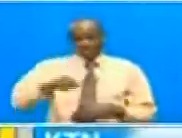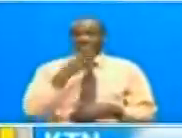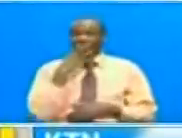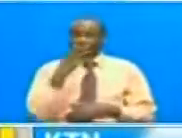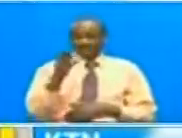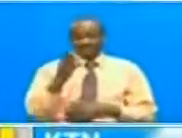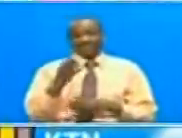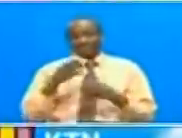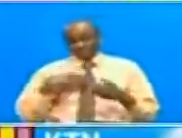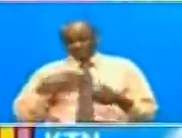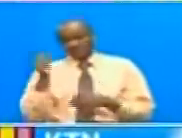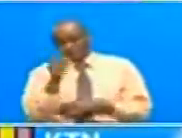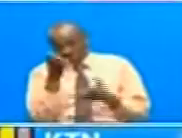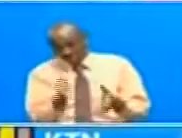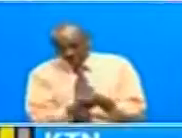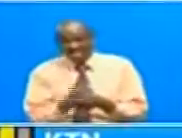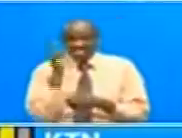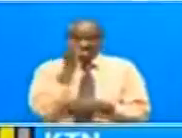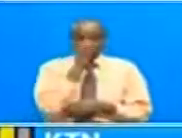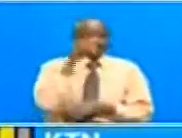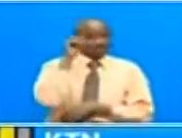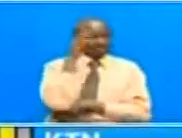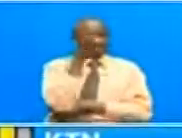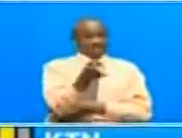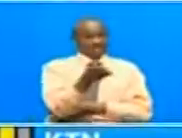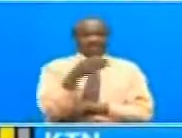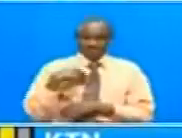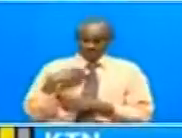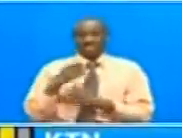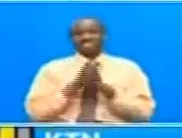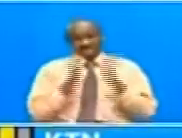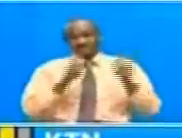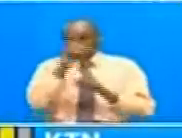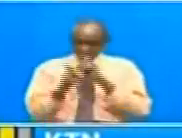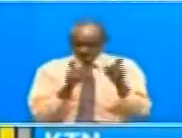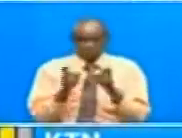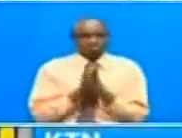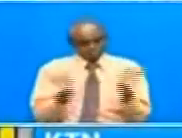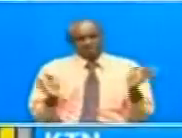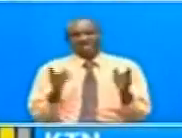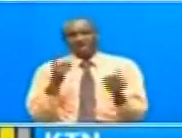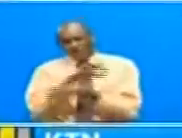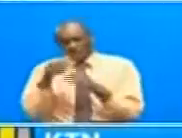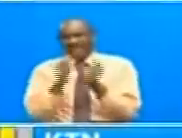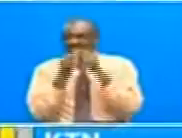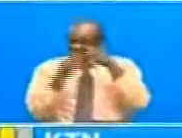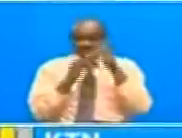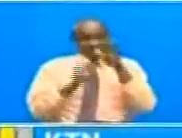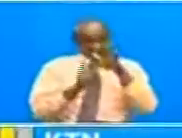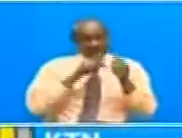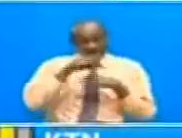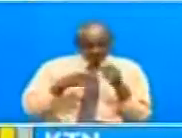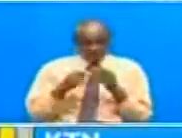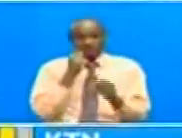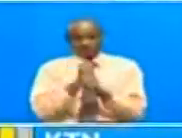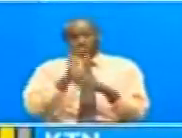1,400 respondents within Nairobi, Nyeri and Mombasa, and included general questions common in all 18 ministries on matters of